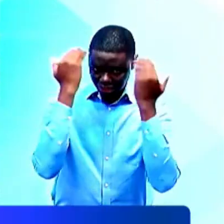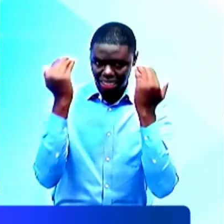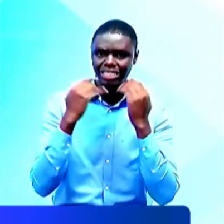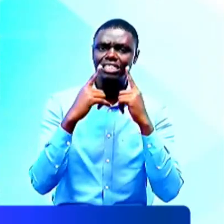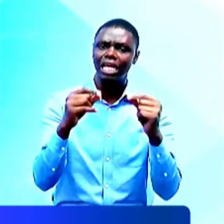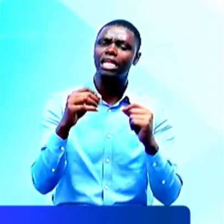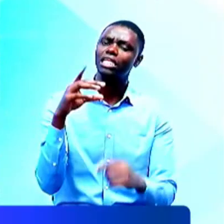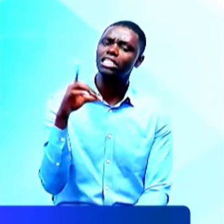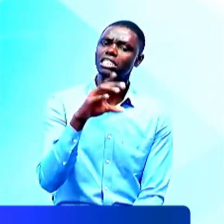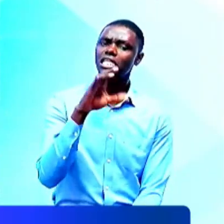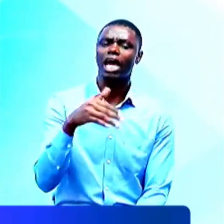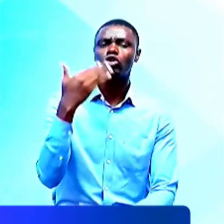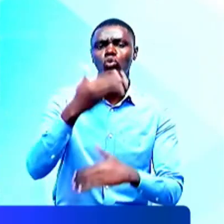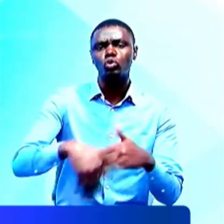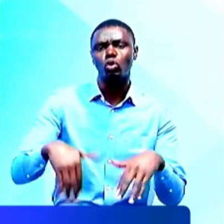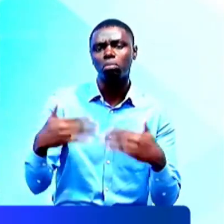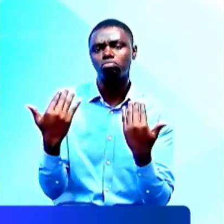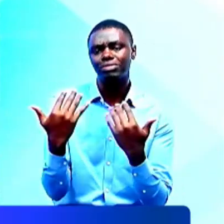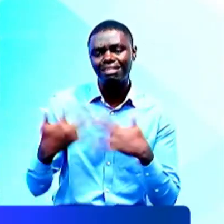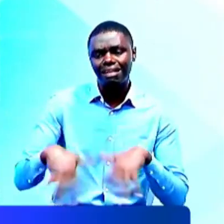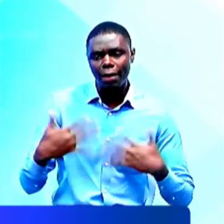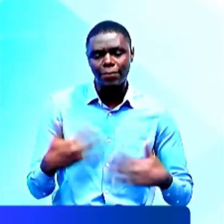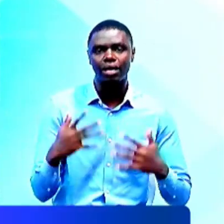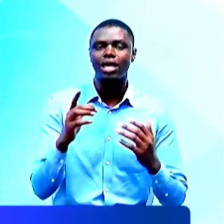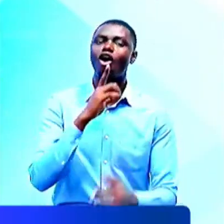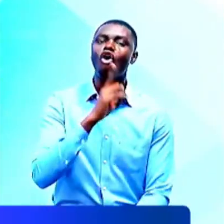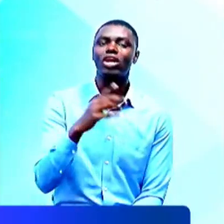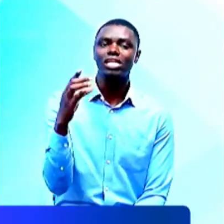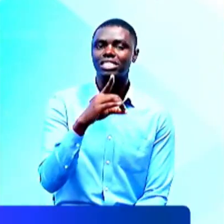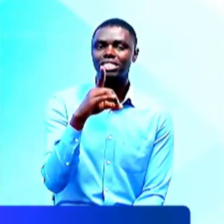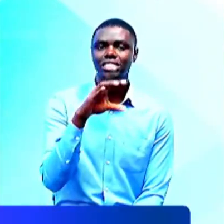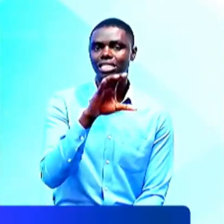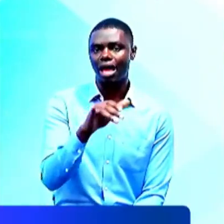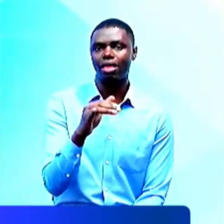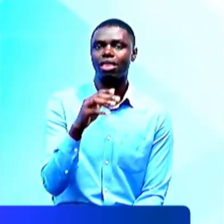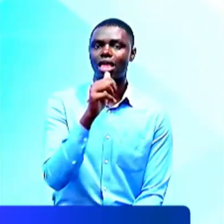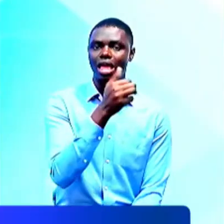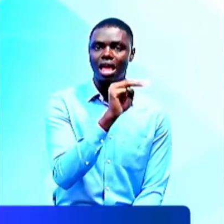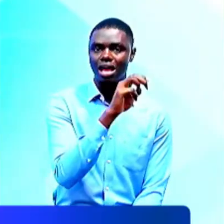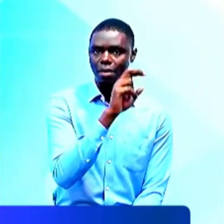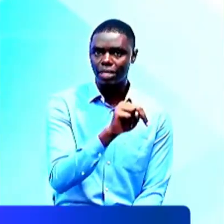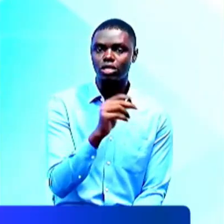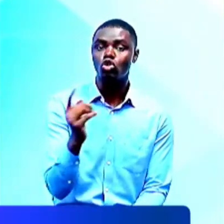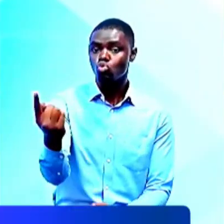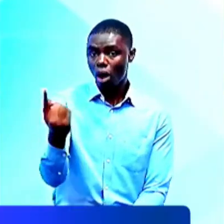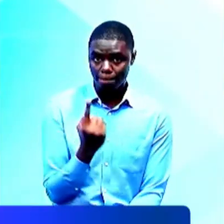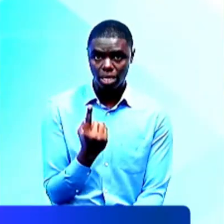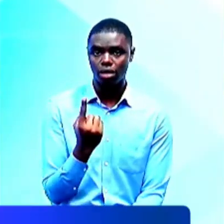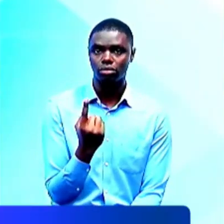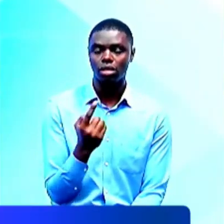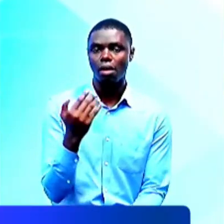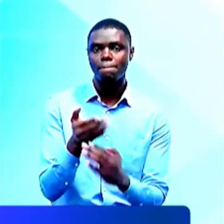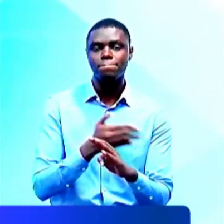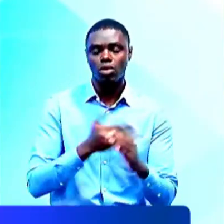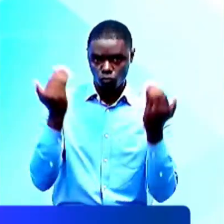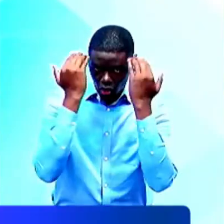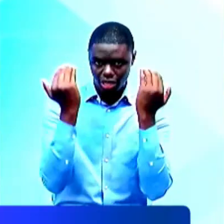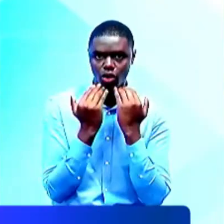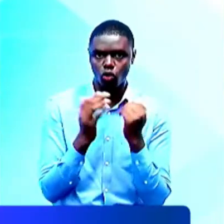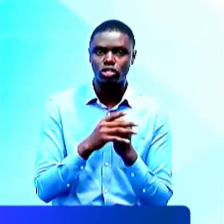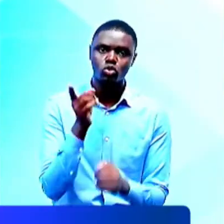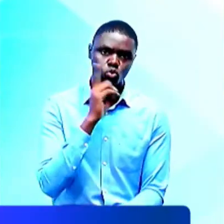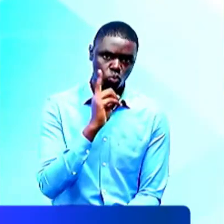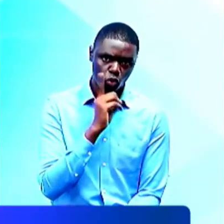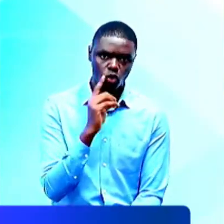missing man. Justice Chacha Mwita orders DCI boss Mohamed Amin to appear in person before the court